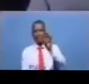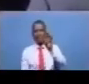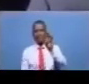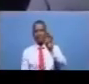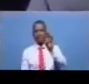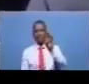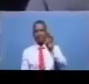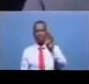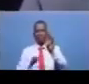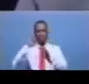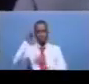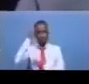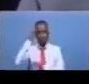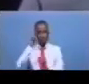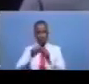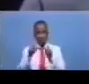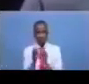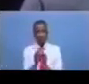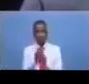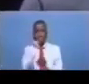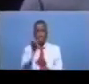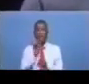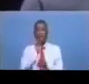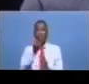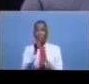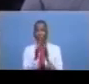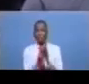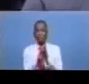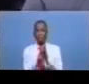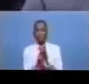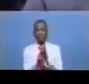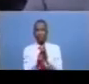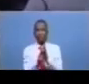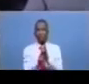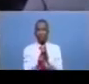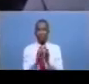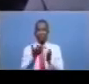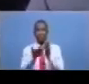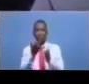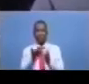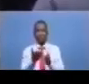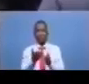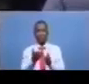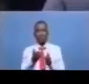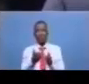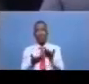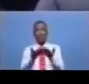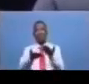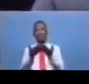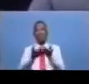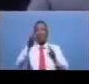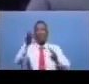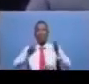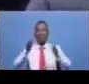of the petitioner, is that that order that was more or less the basis of the court's